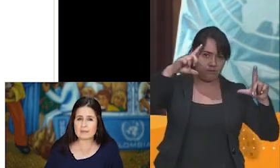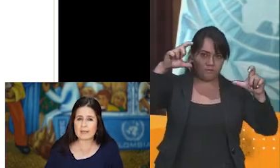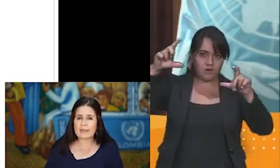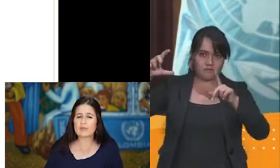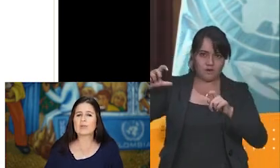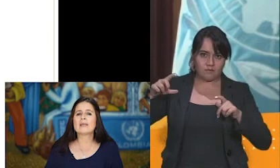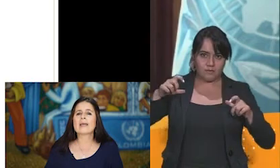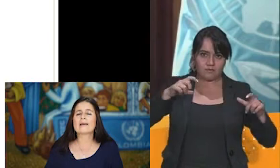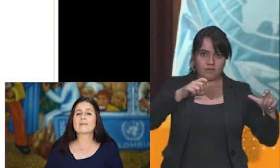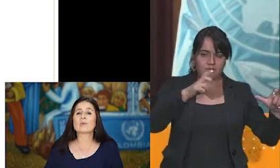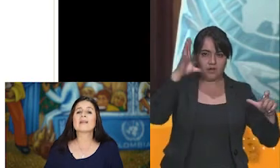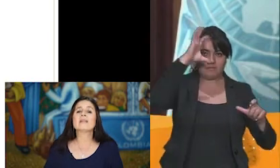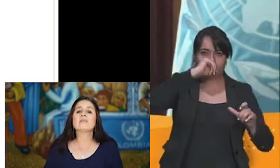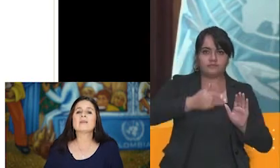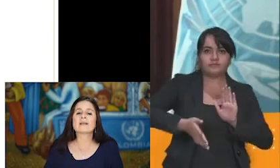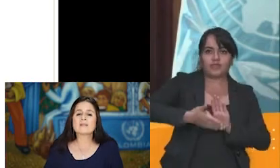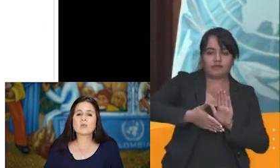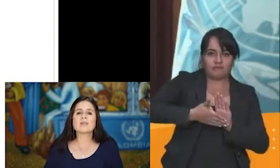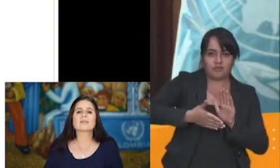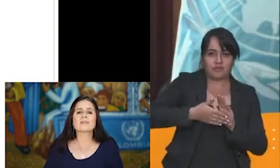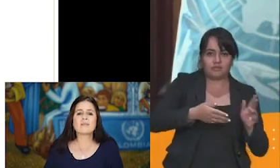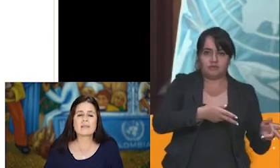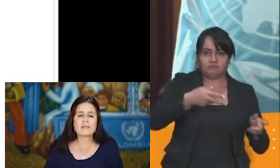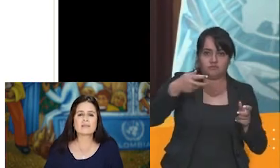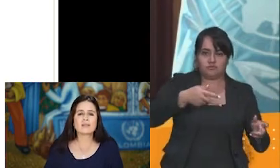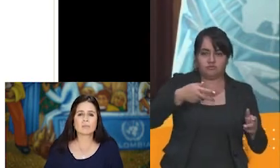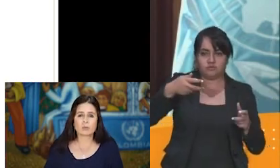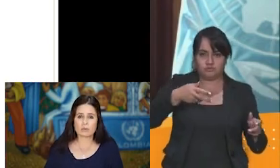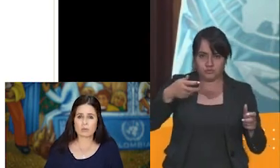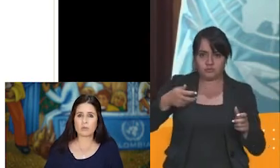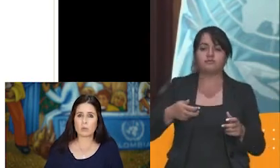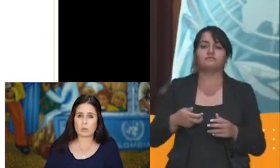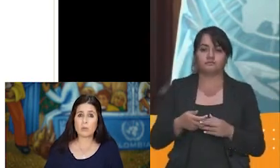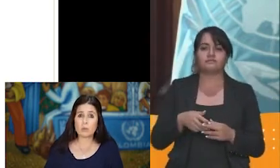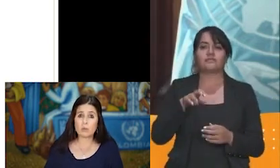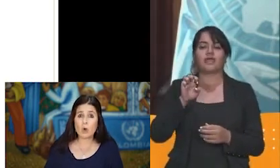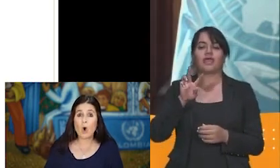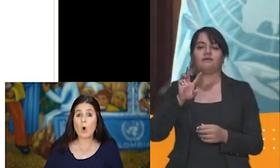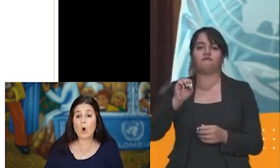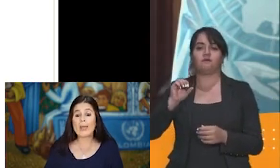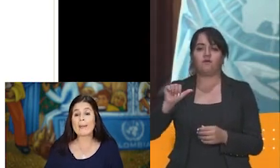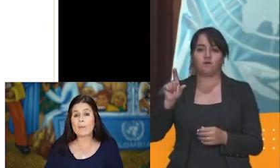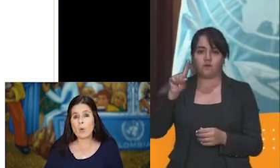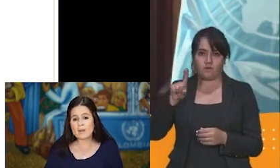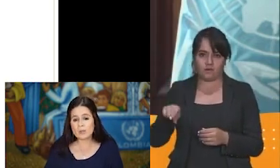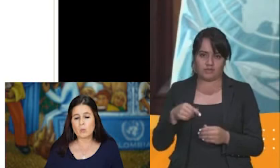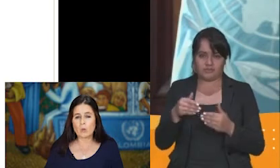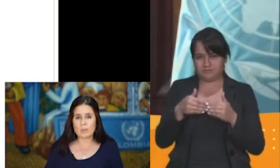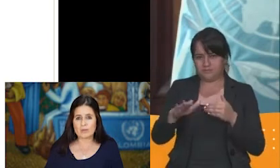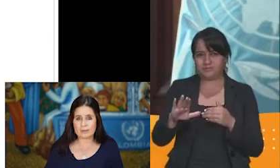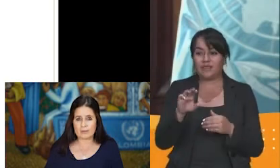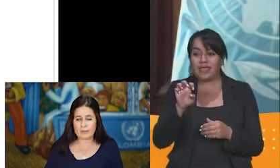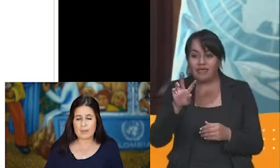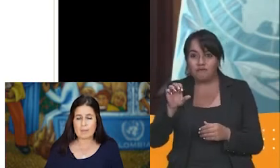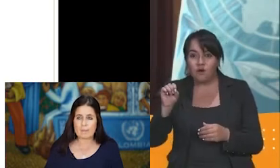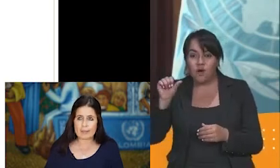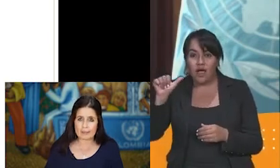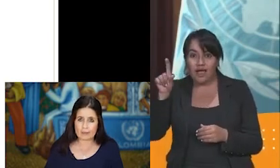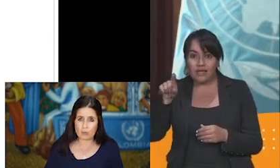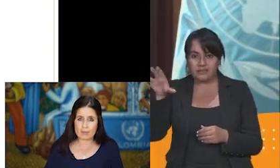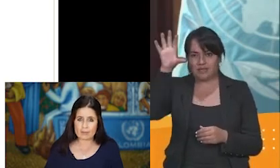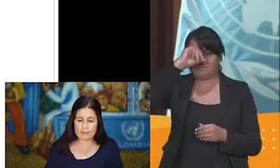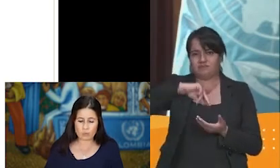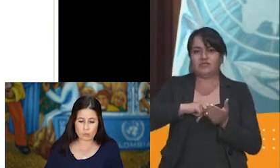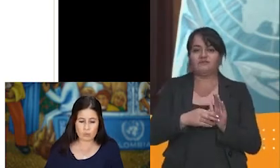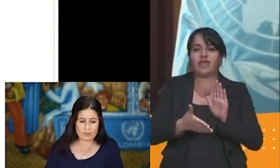we identified the evidence of the alluvial gold mining and oeboas as we're going to be